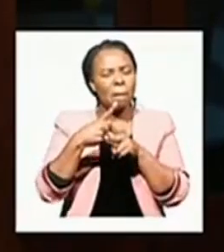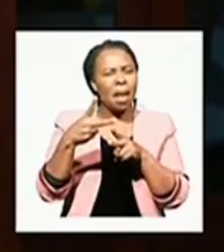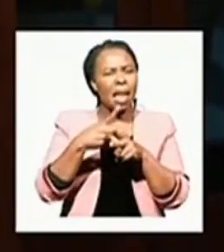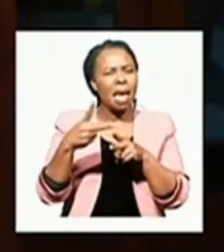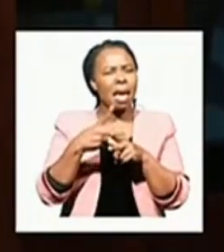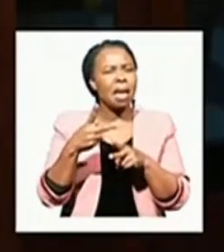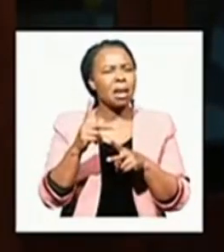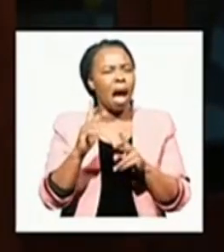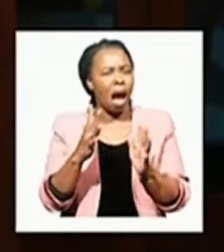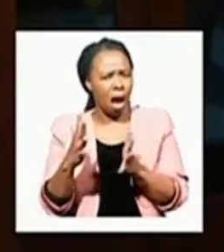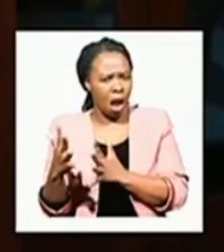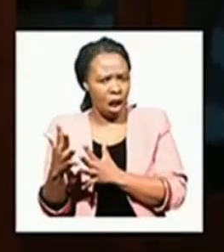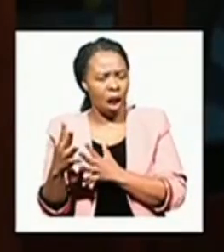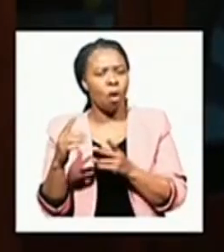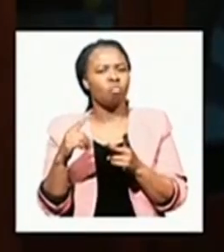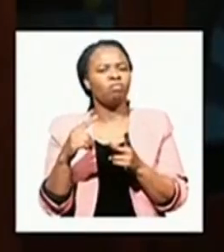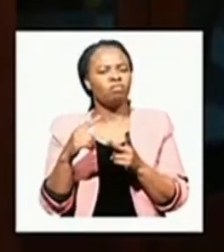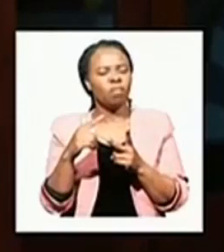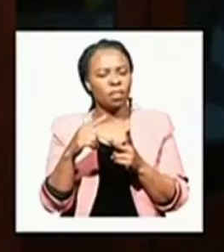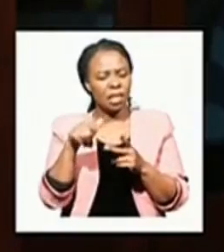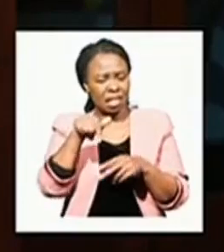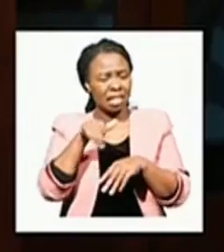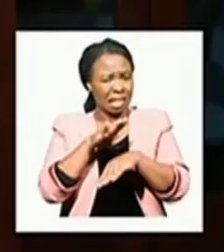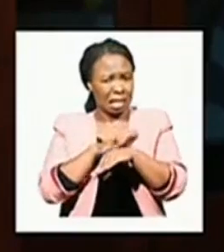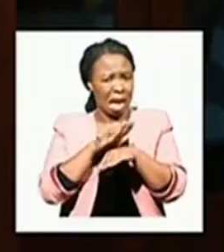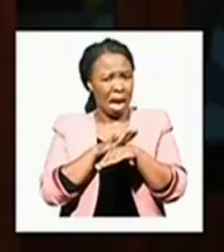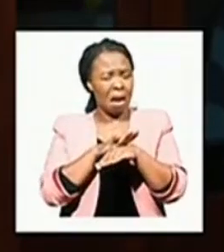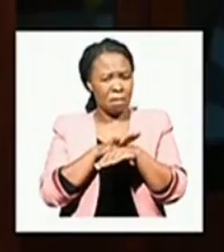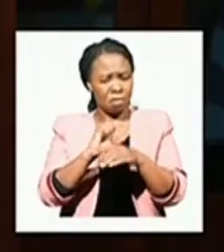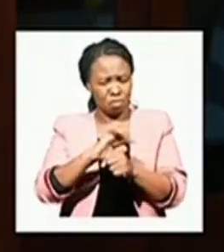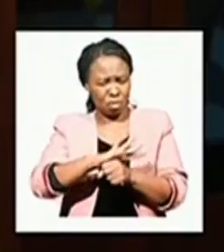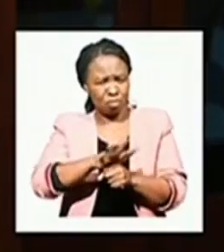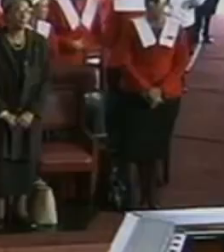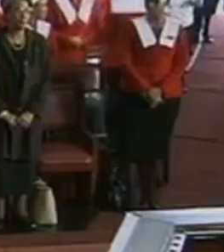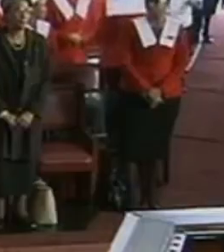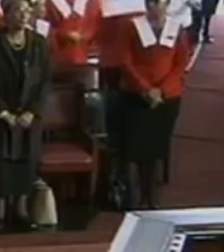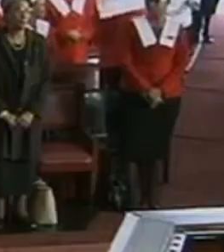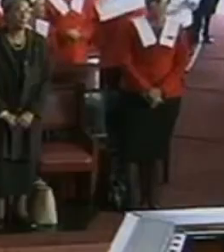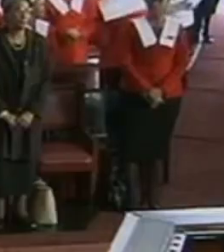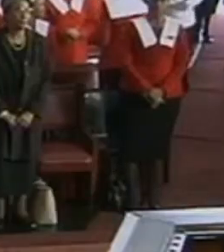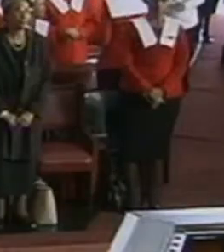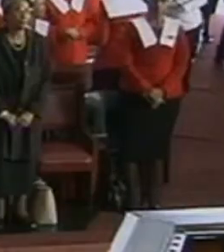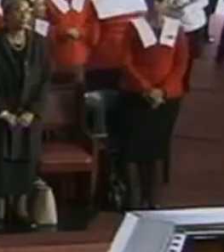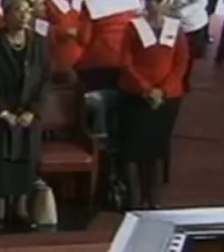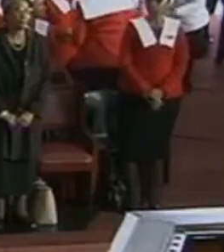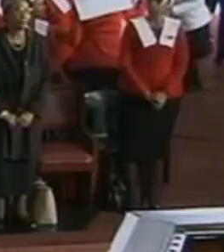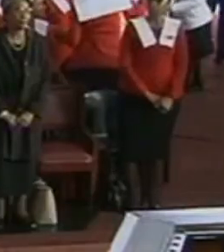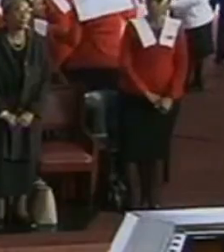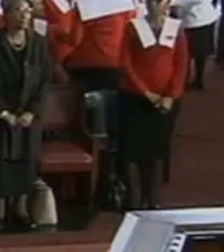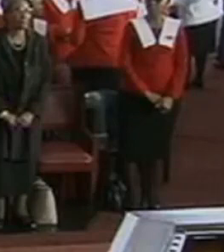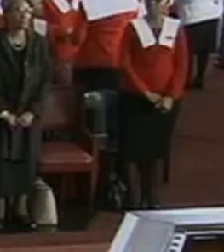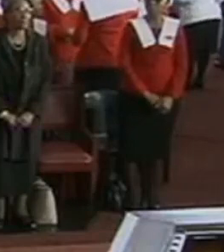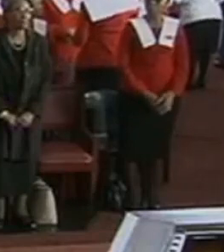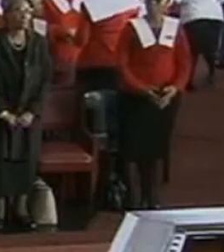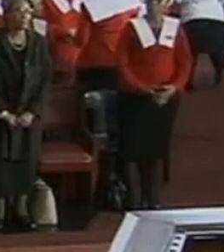of this time of the virus and the lockdown. Lamabandla athi azaqhubeka